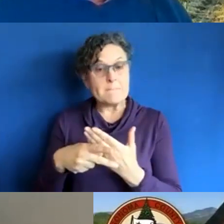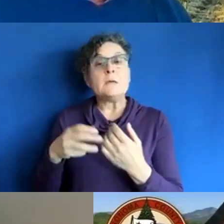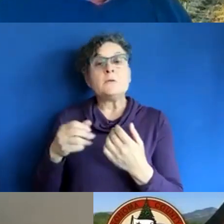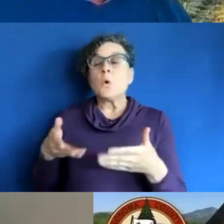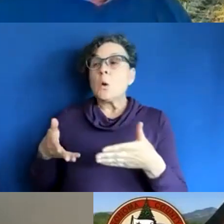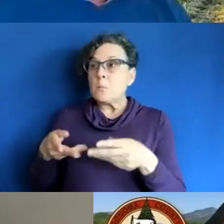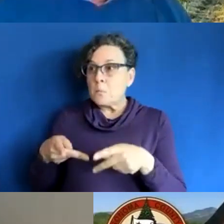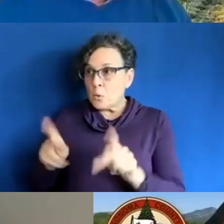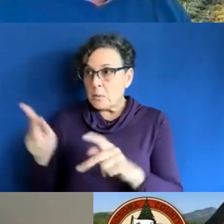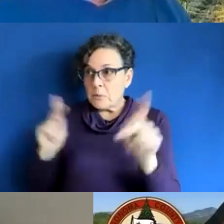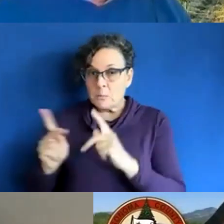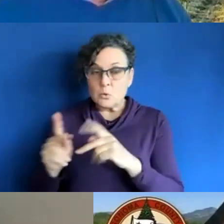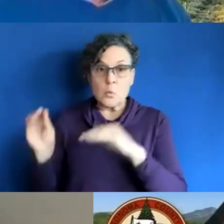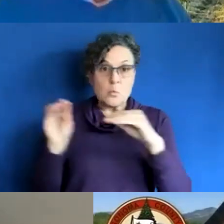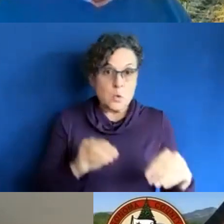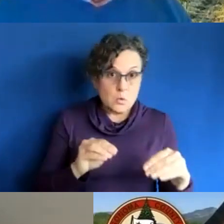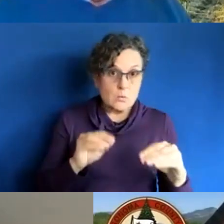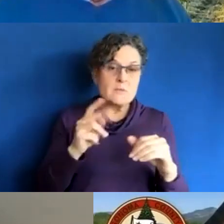out that have the very problem you're trying to treat.